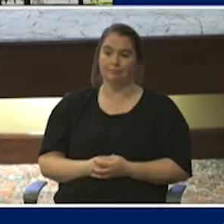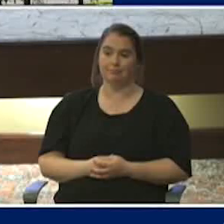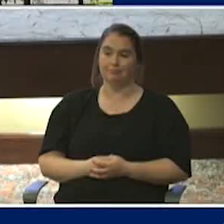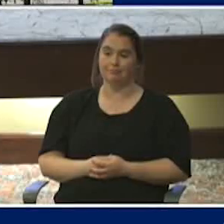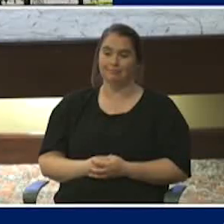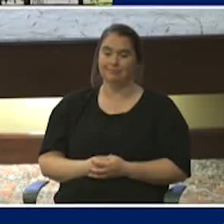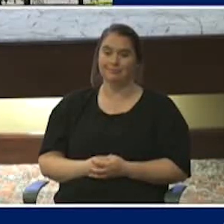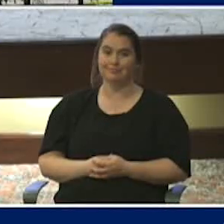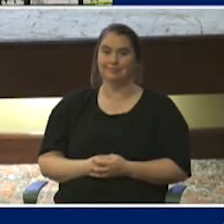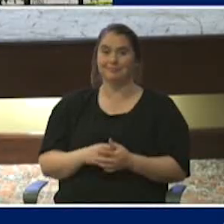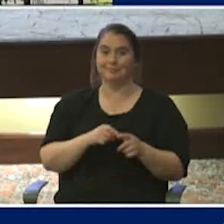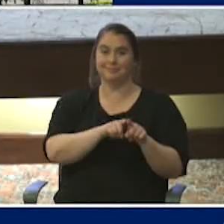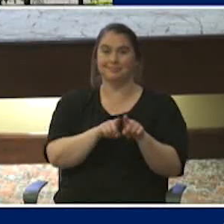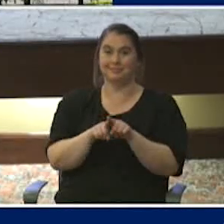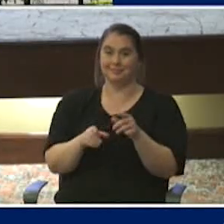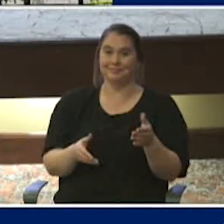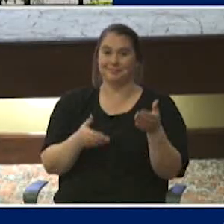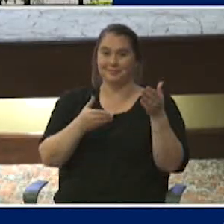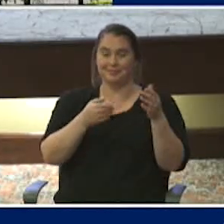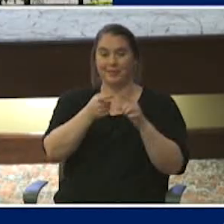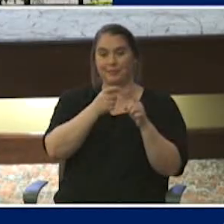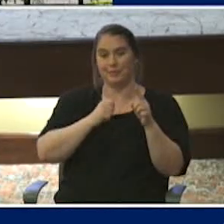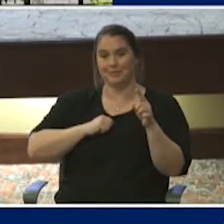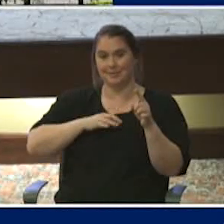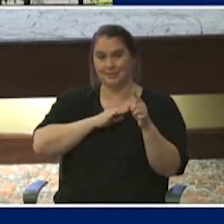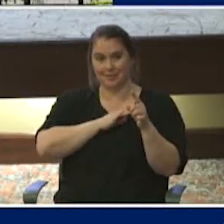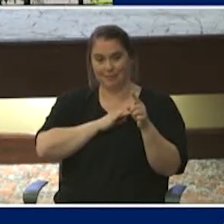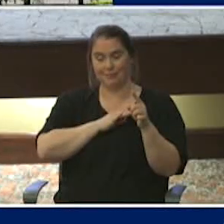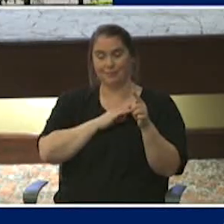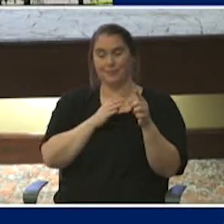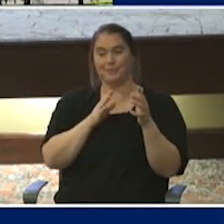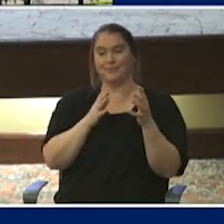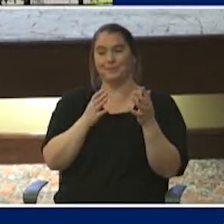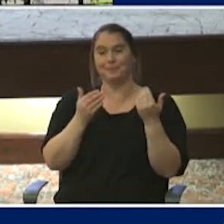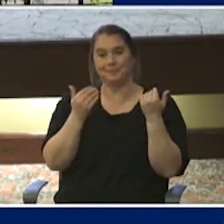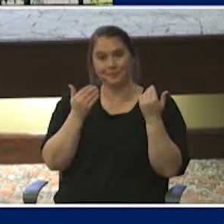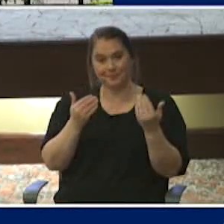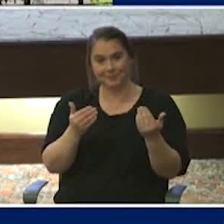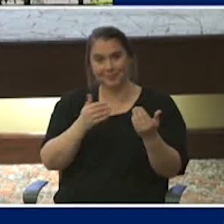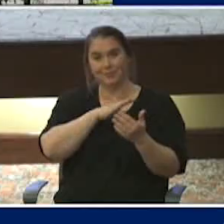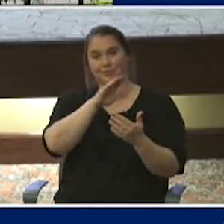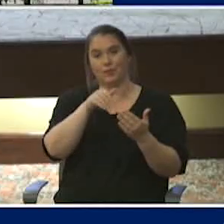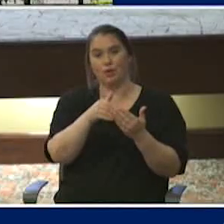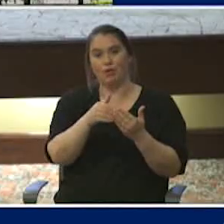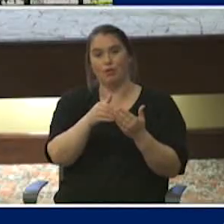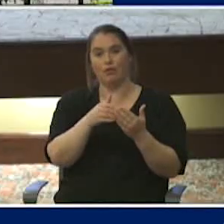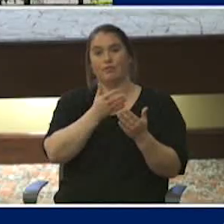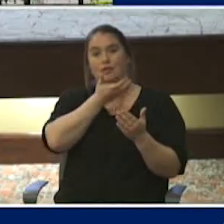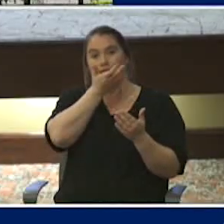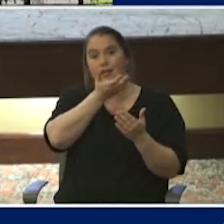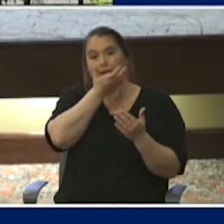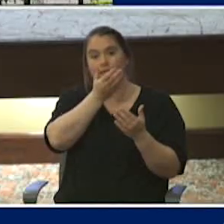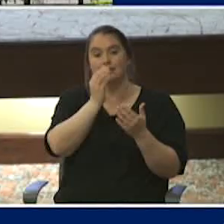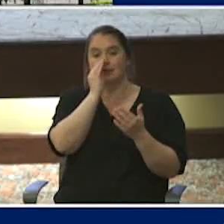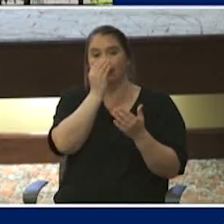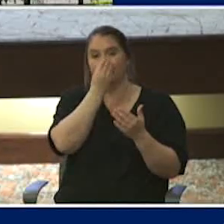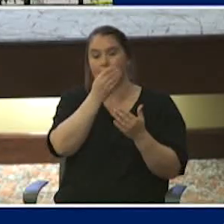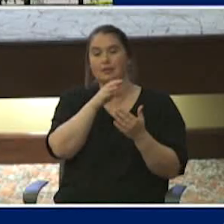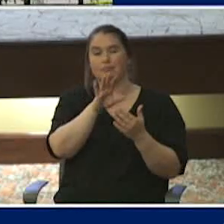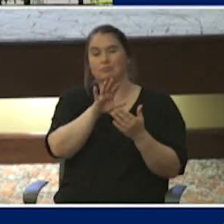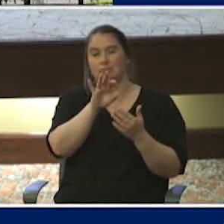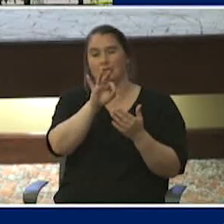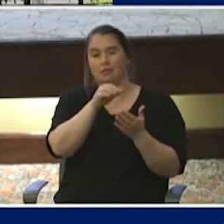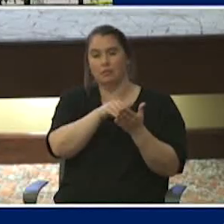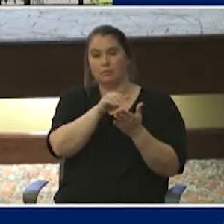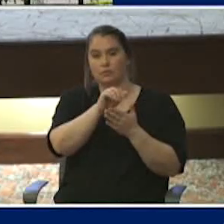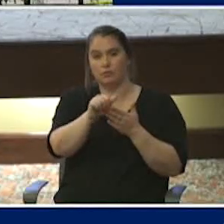Also suggested with staff, going ahead and putting in all of the landscaping is $900,000. Lots of